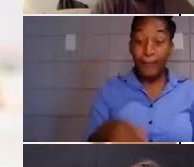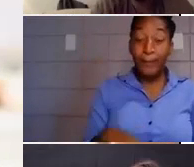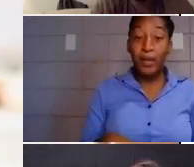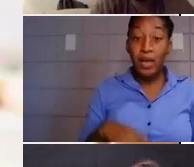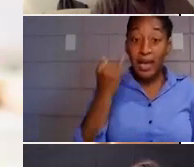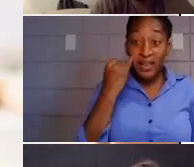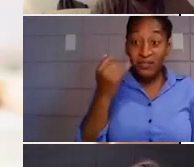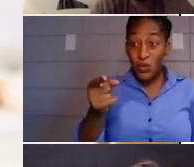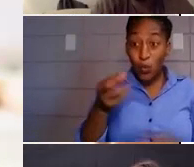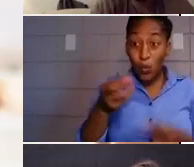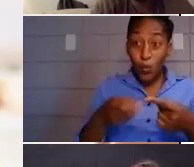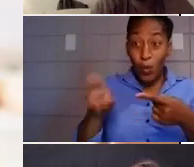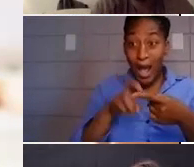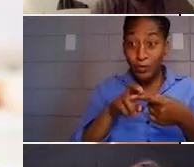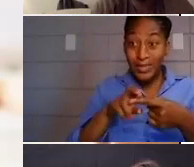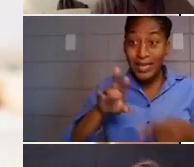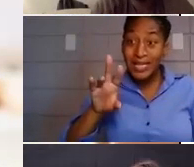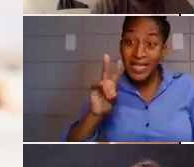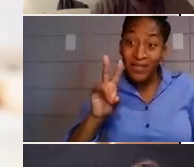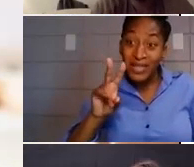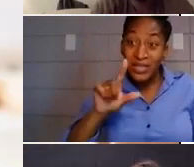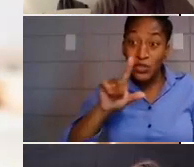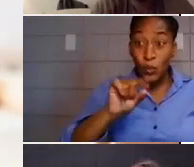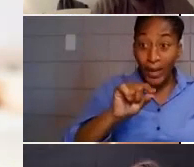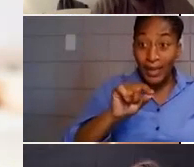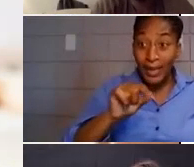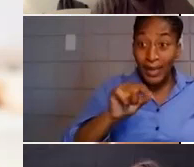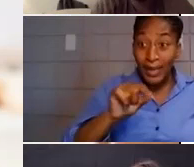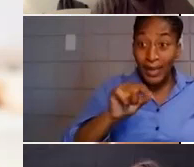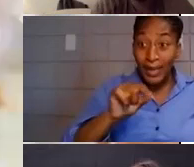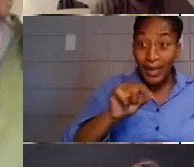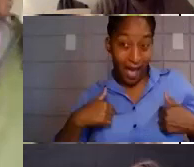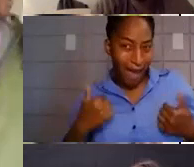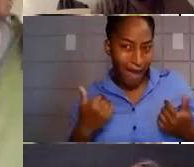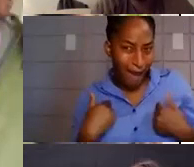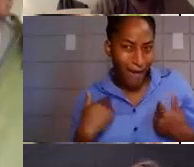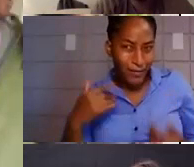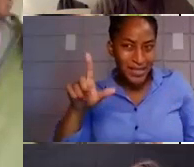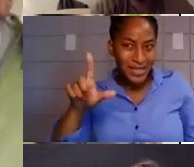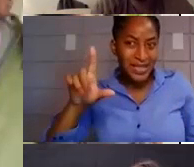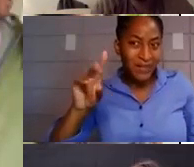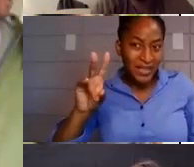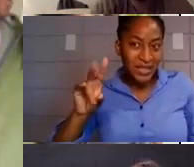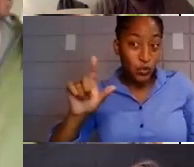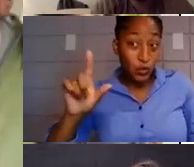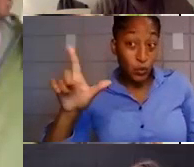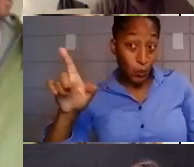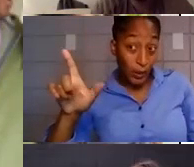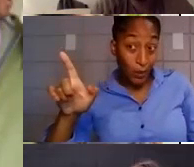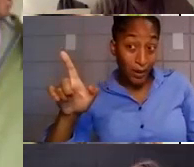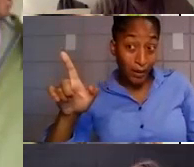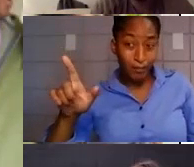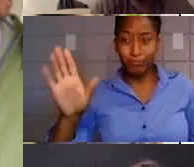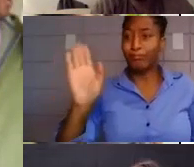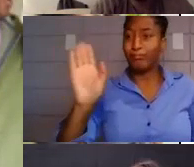meters and I rounded off to 1721 meters, I'm not interested in beating you up over that at